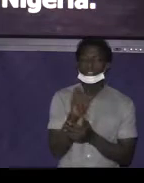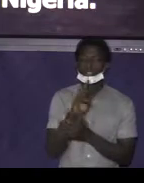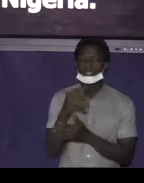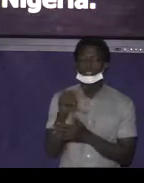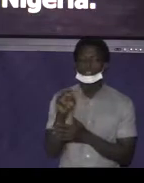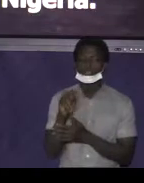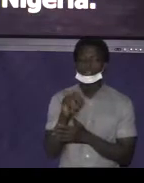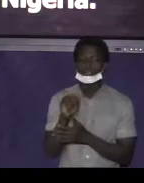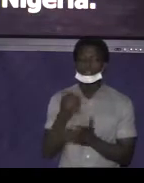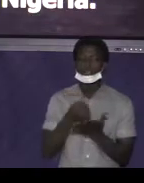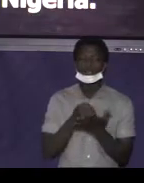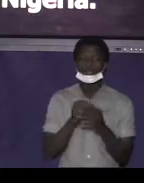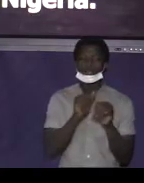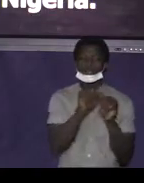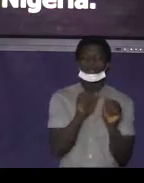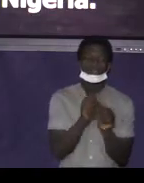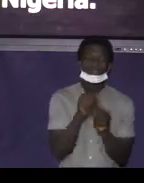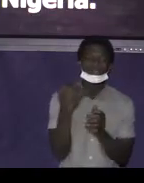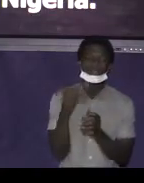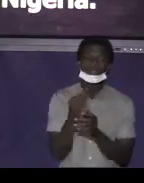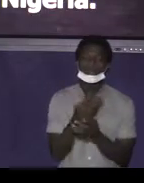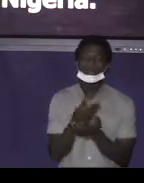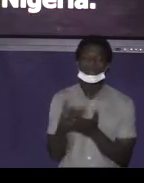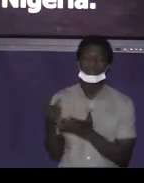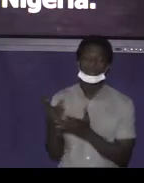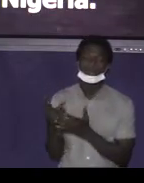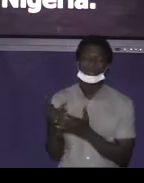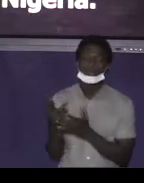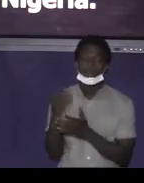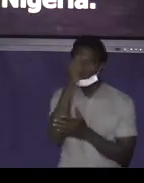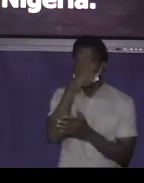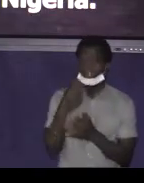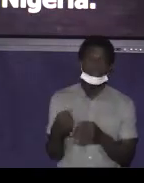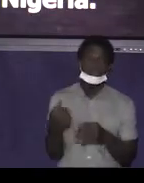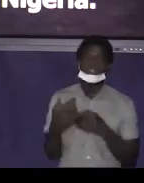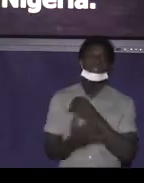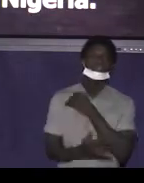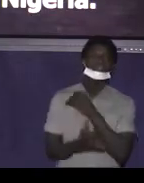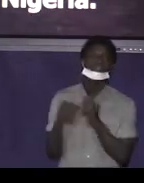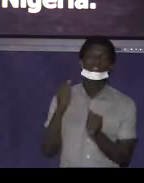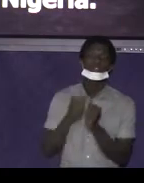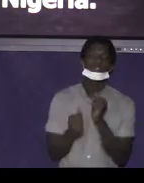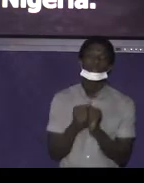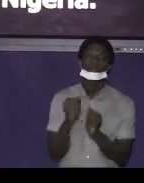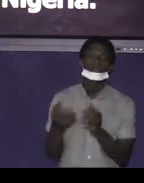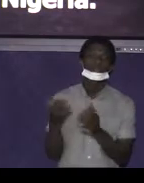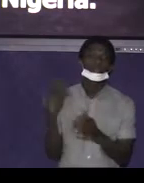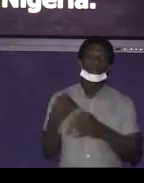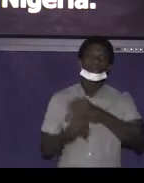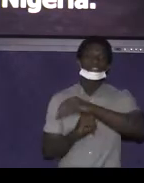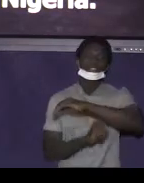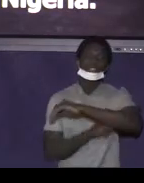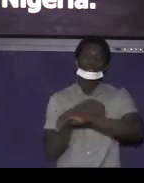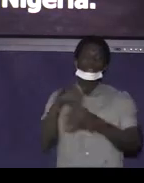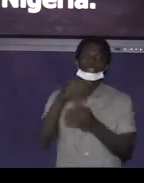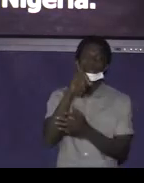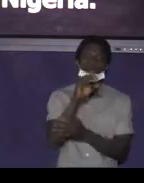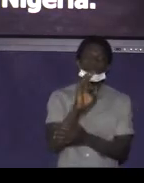is a regional economic association of West African countries, which was established in